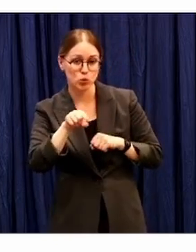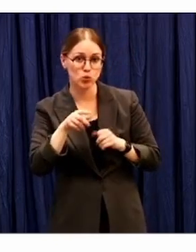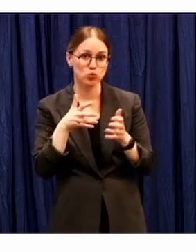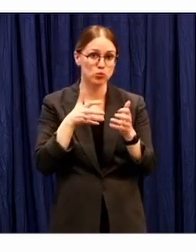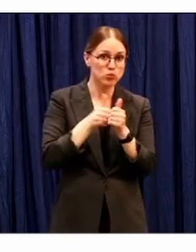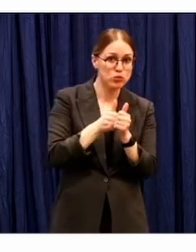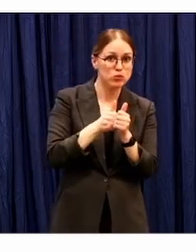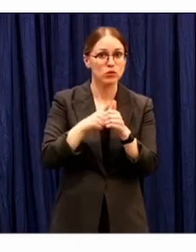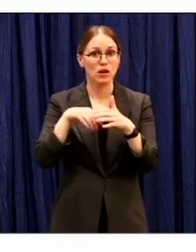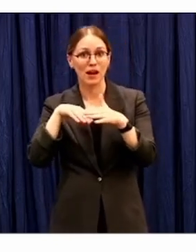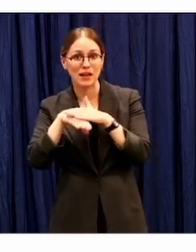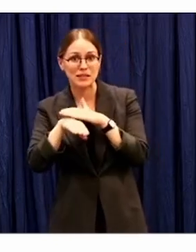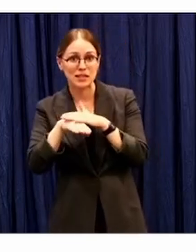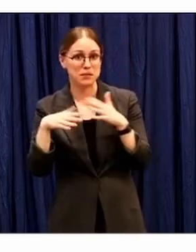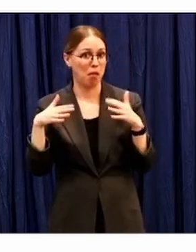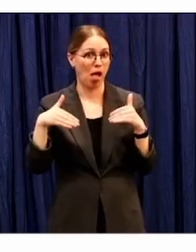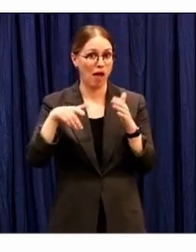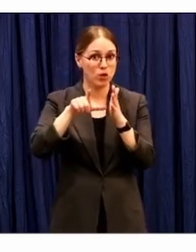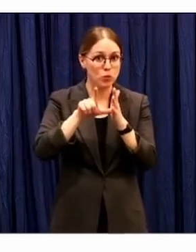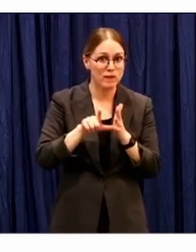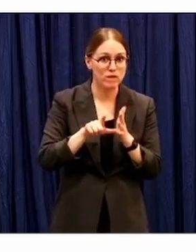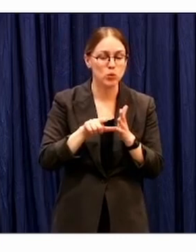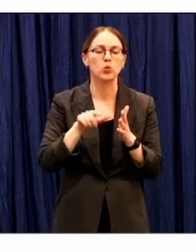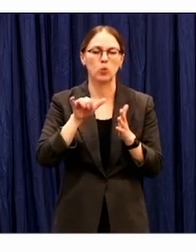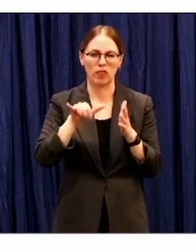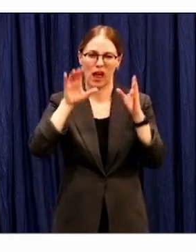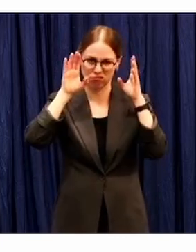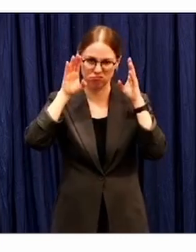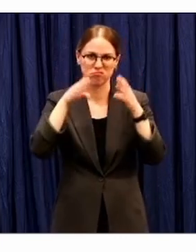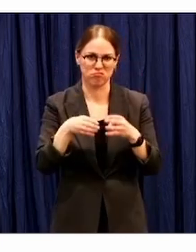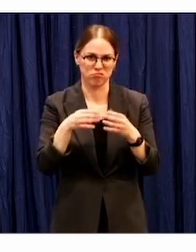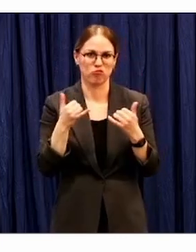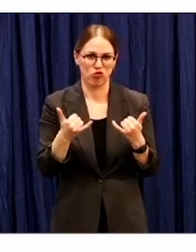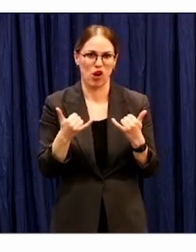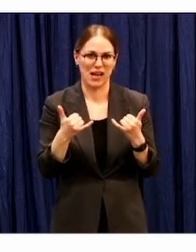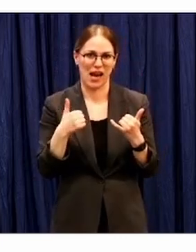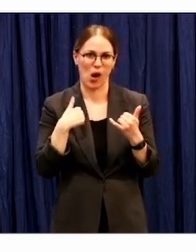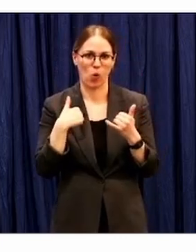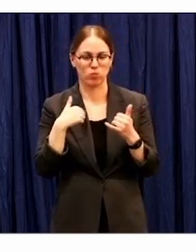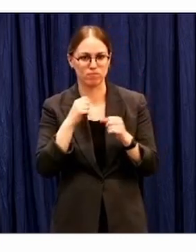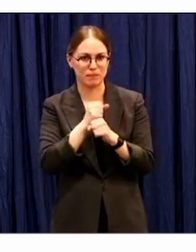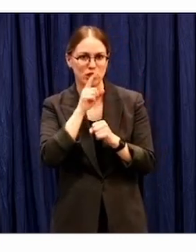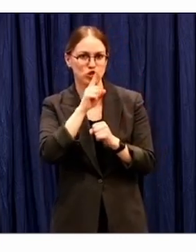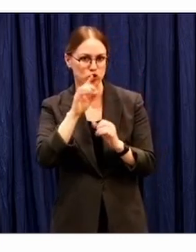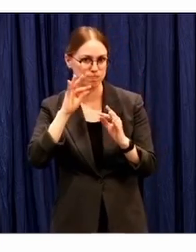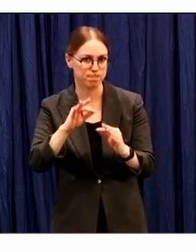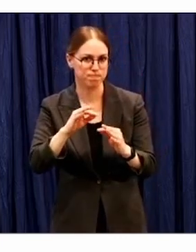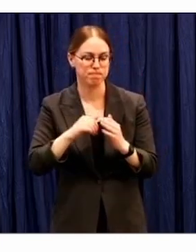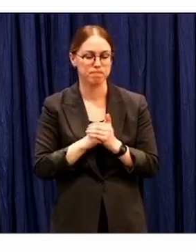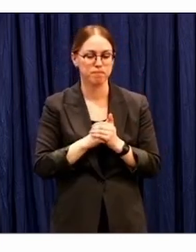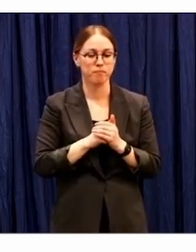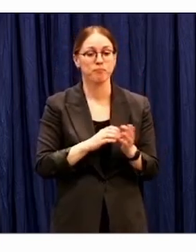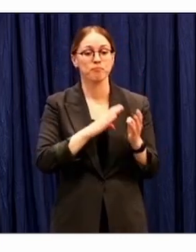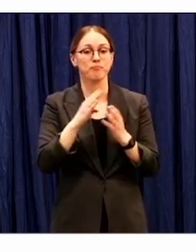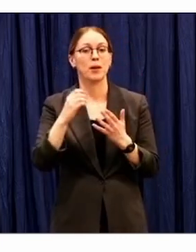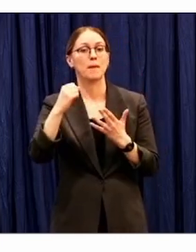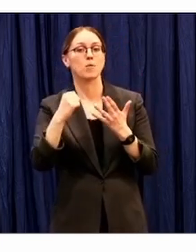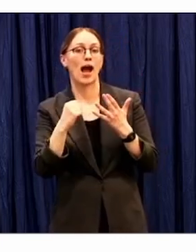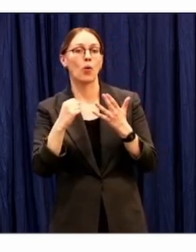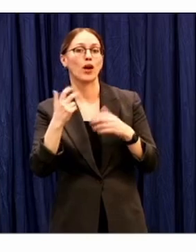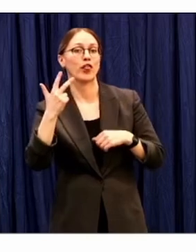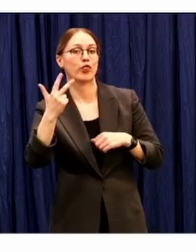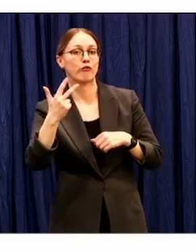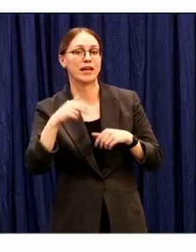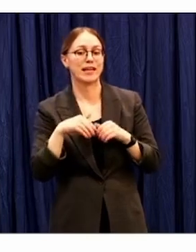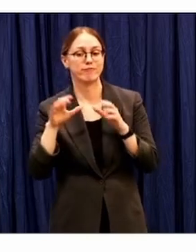reviewed at all. And that is our current bundle that we are working on our initial rounds of reviews for. And then priority 3 is where there